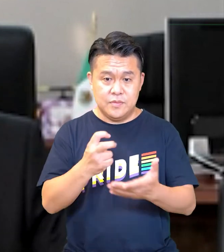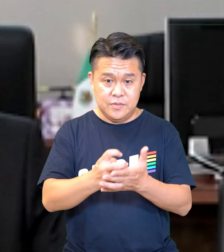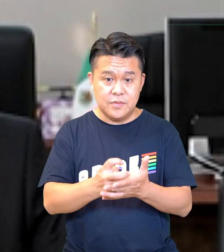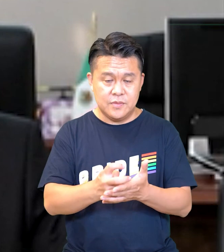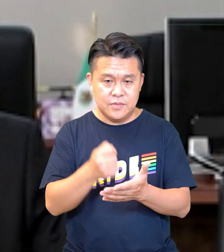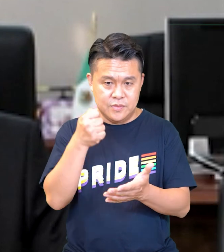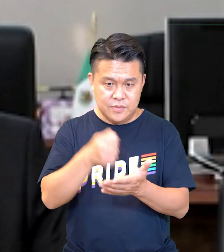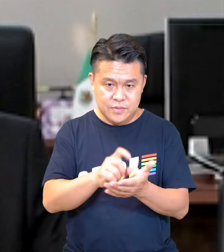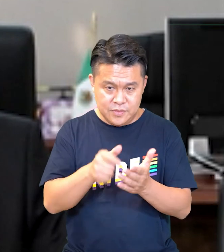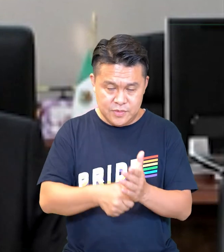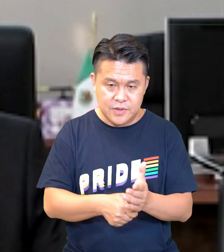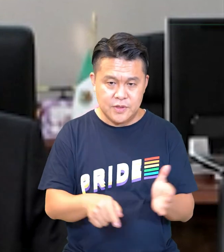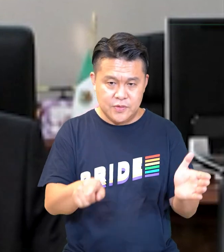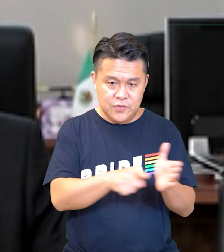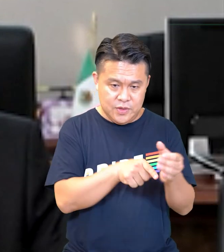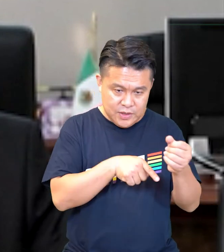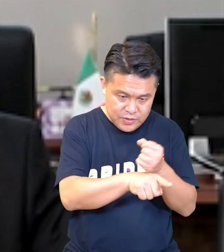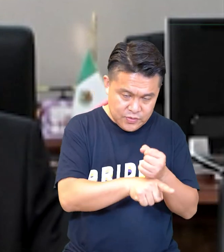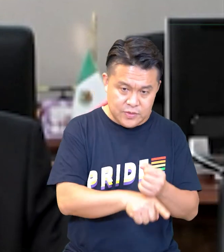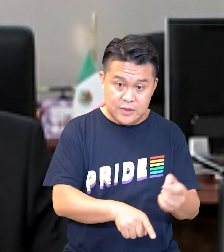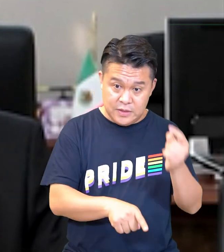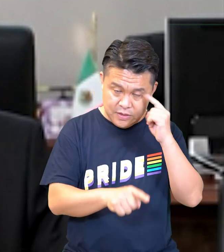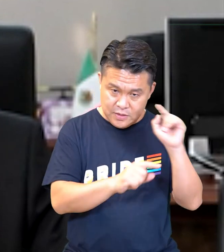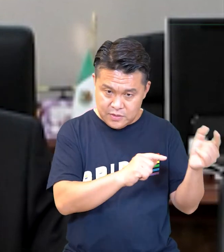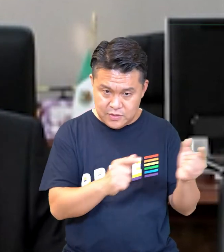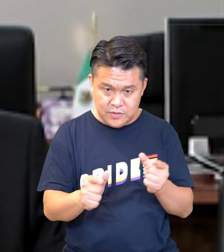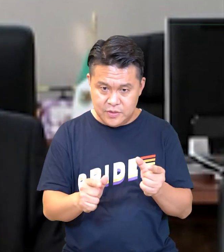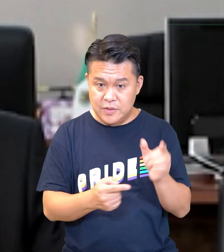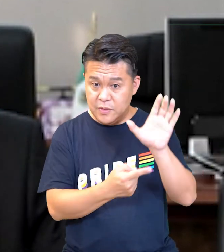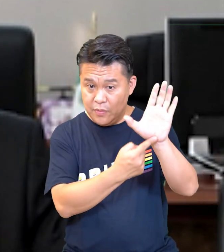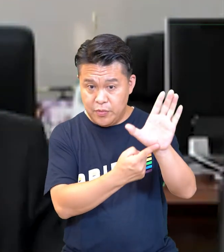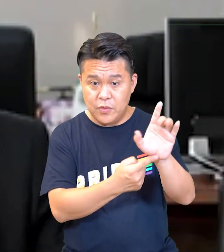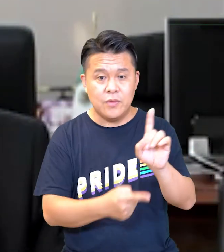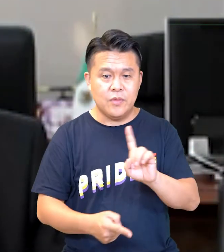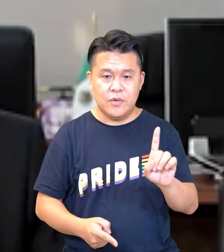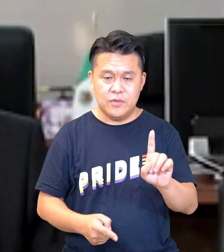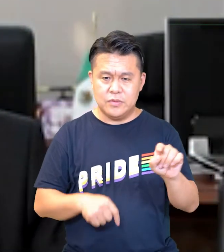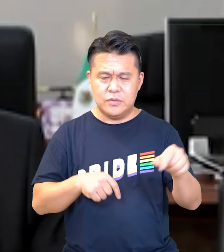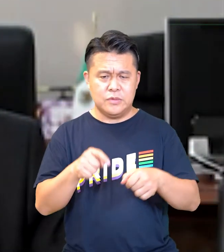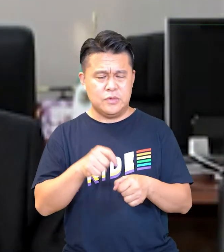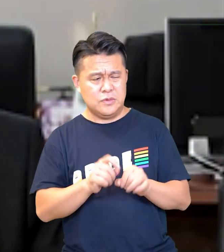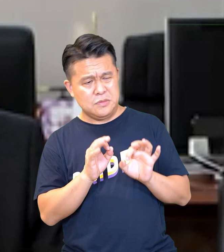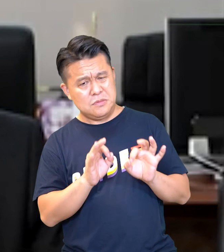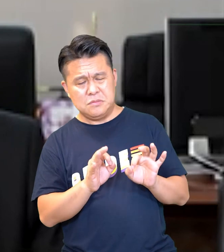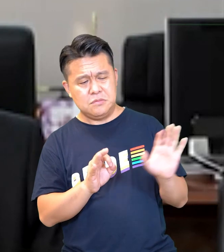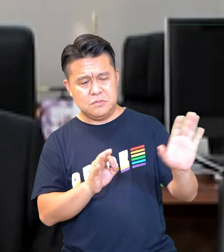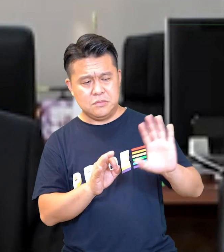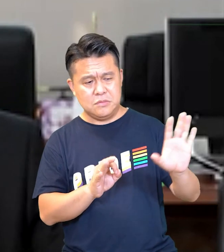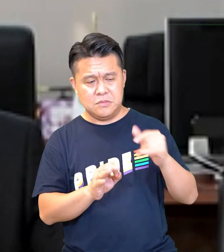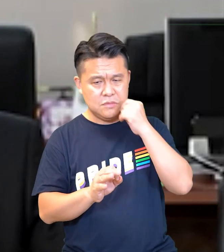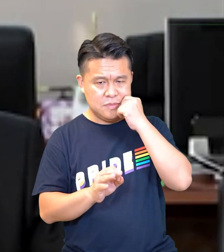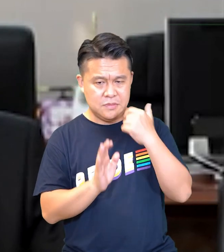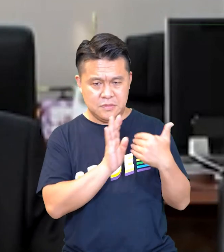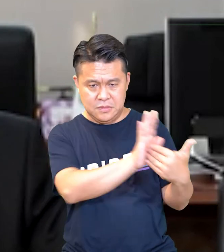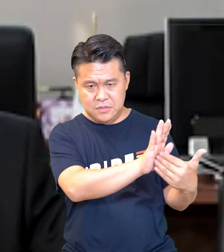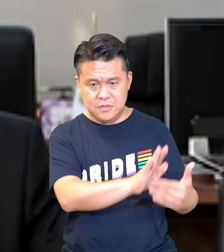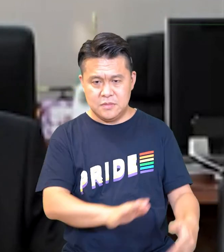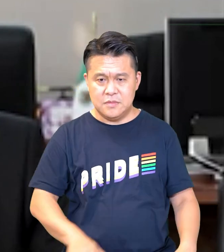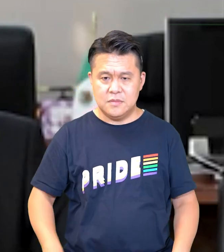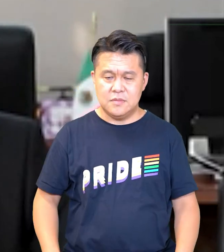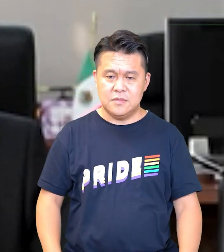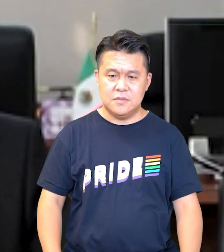is politically unacceptable to promote a religious rationale